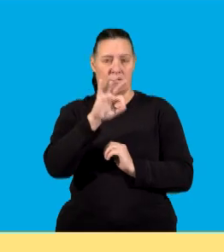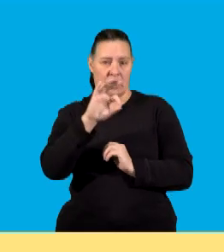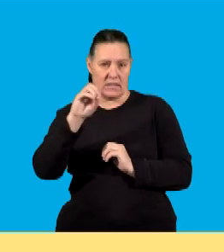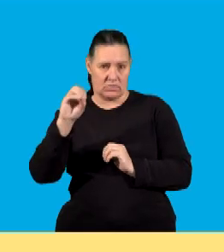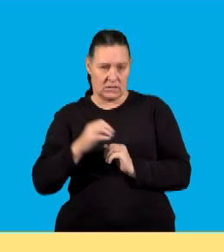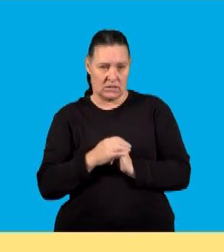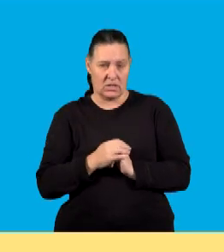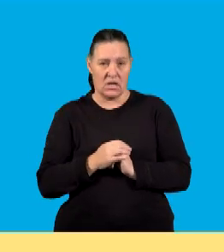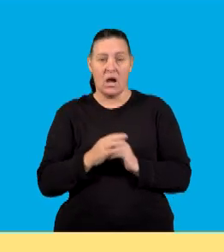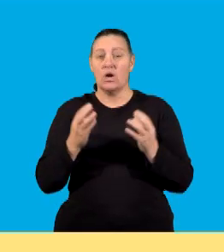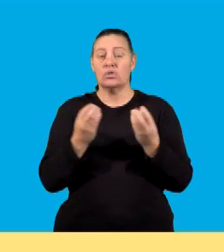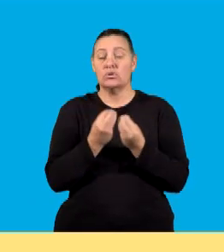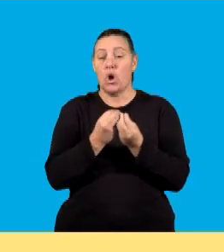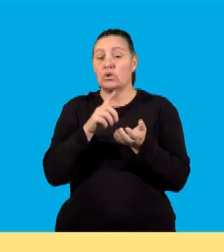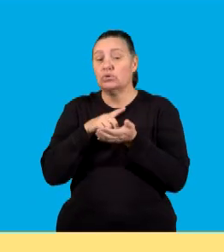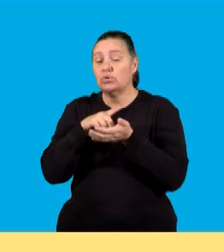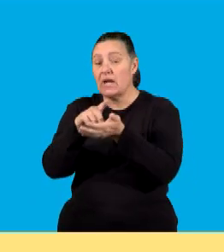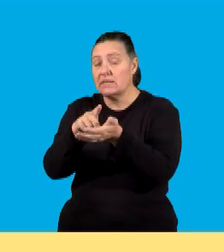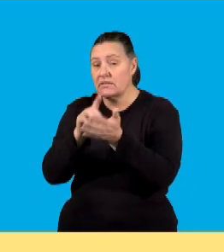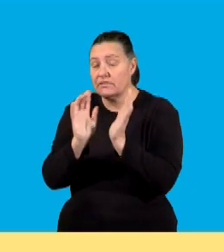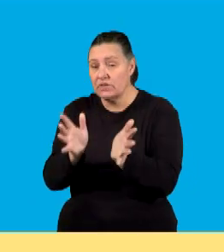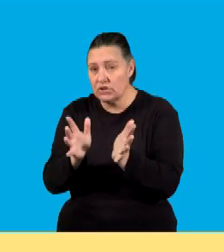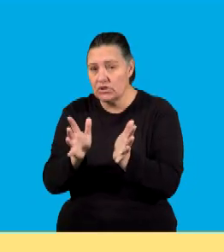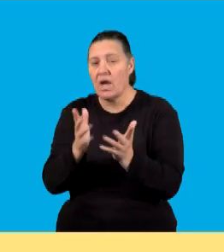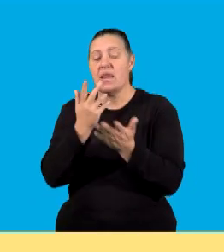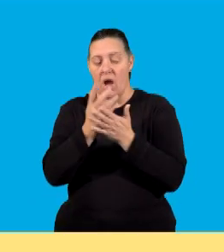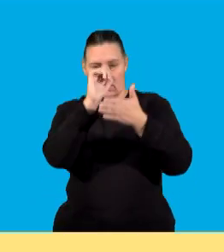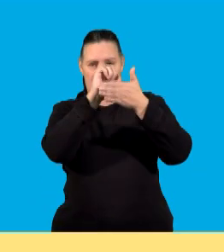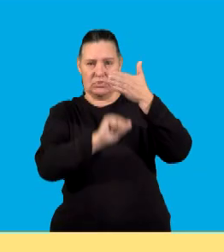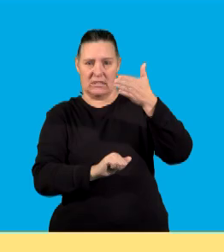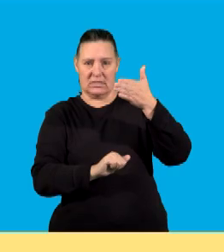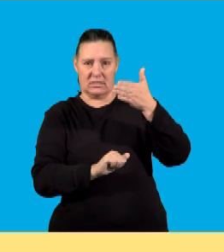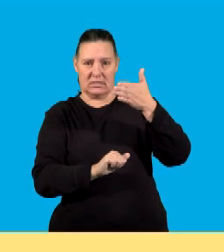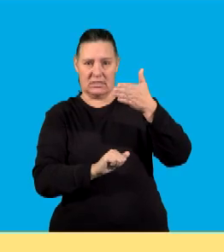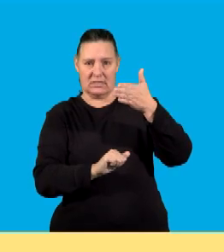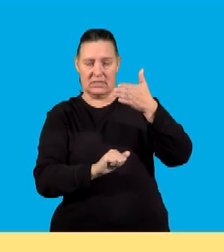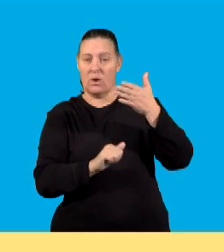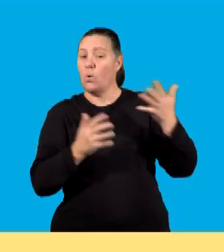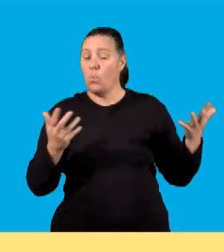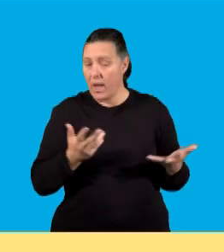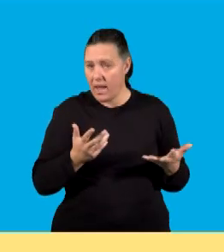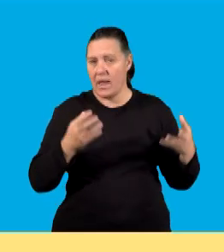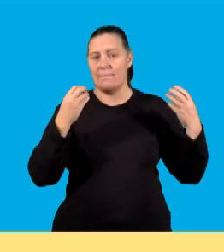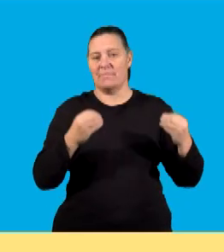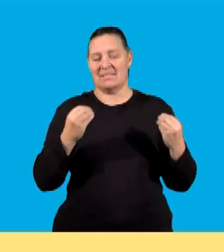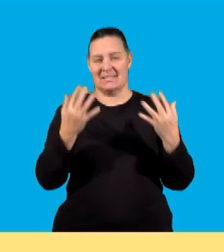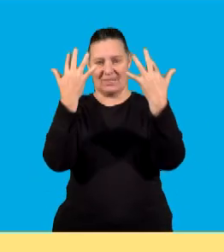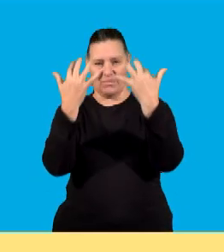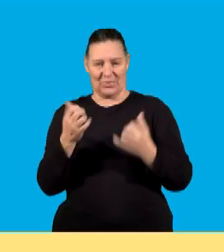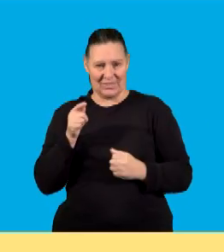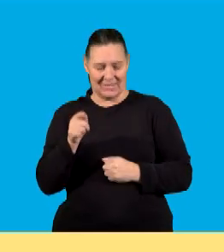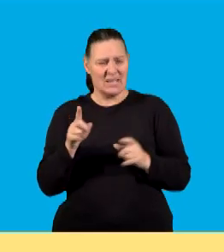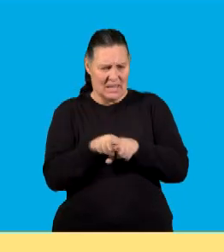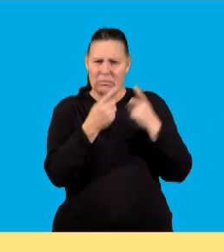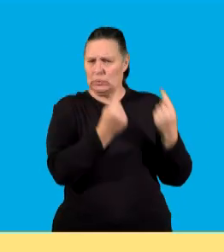2,300. Once stock is donated, we come and we subtract it in the business books as